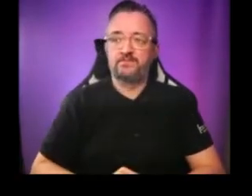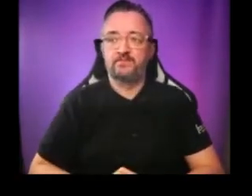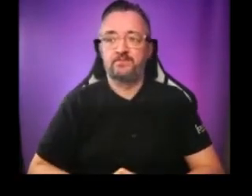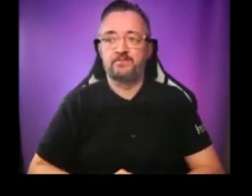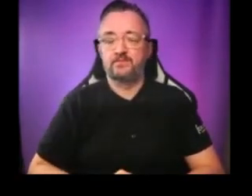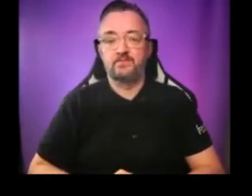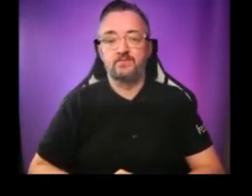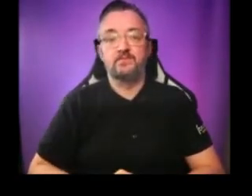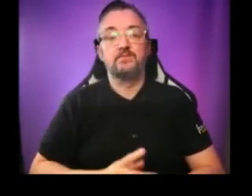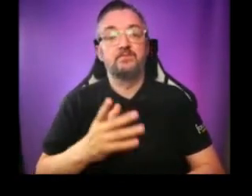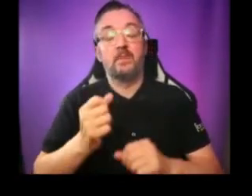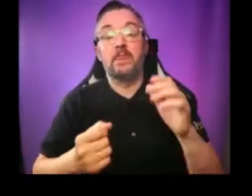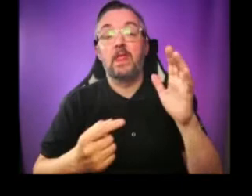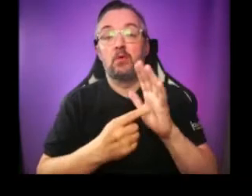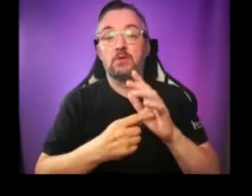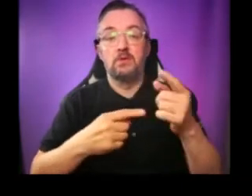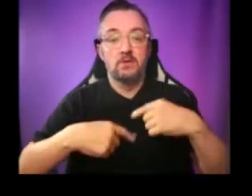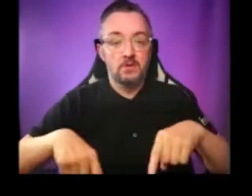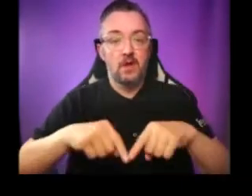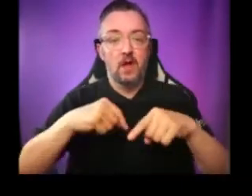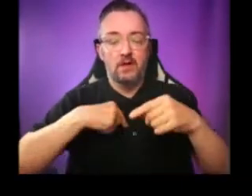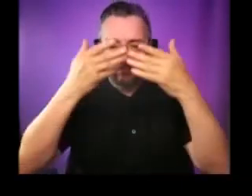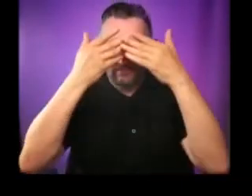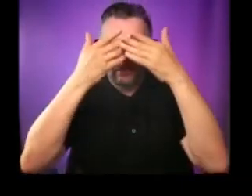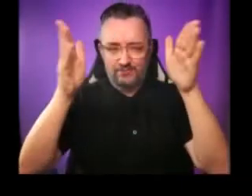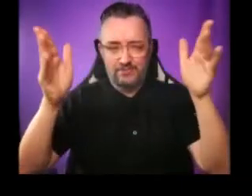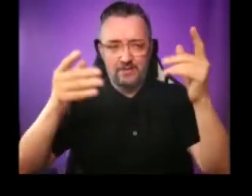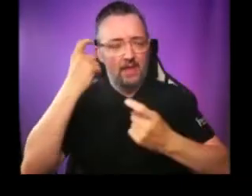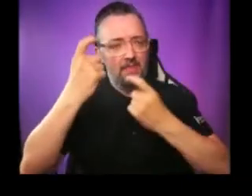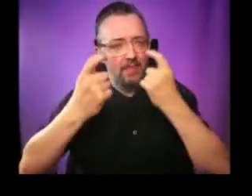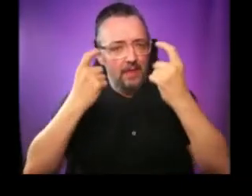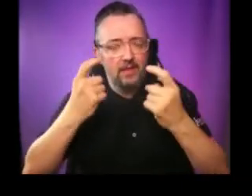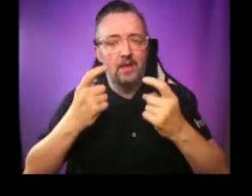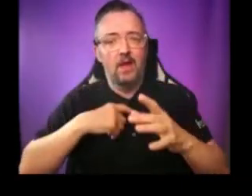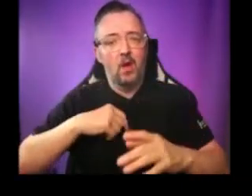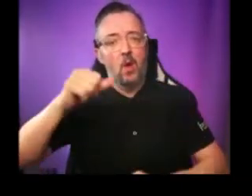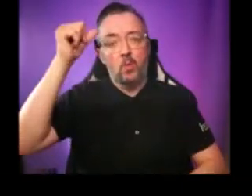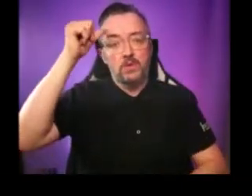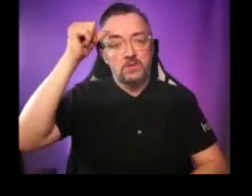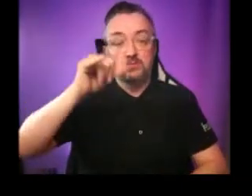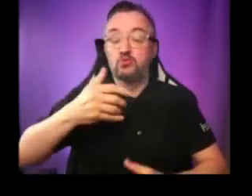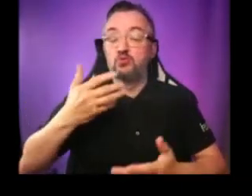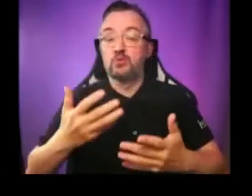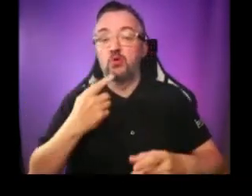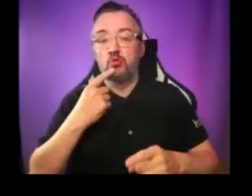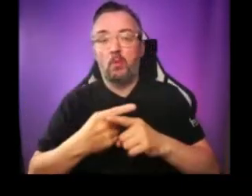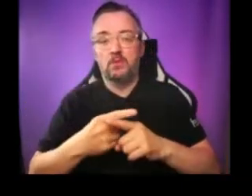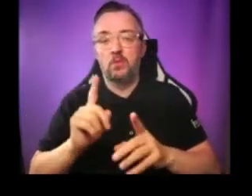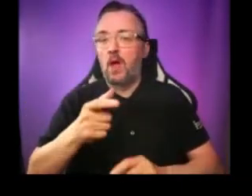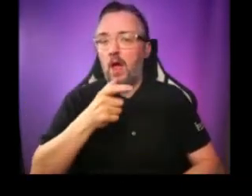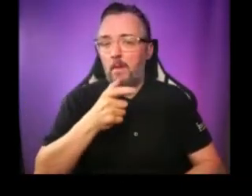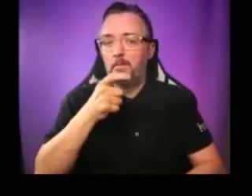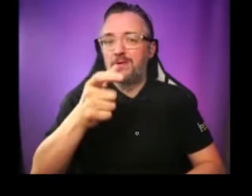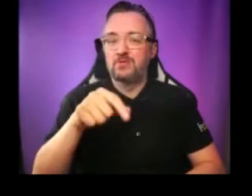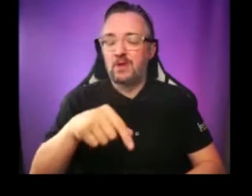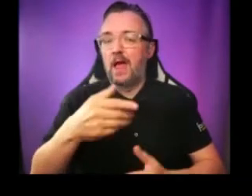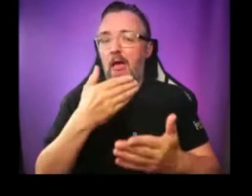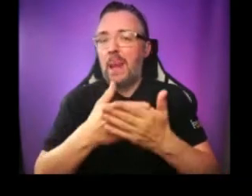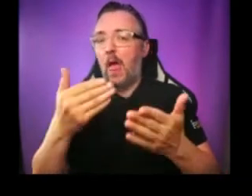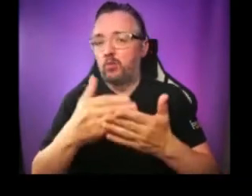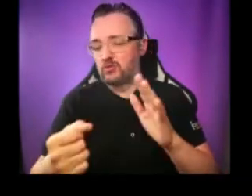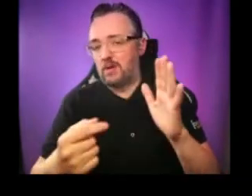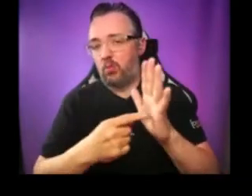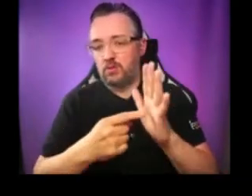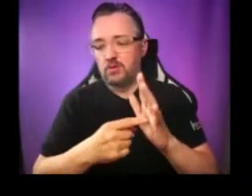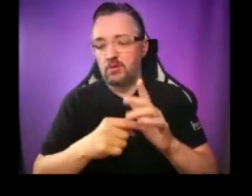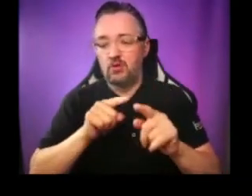So it's important we continue to broaden our thinking and our awareness, importantly. So we talked today a lot about messaging, and language is really important, and messaging